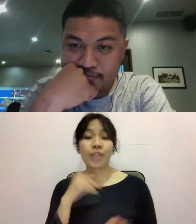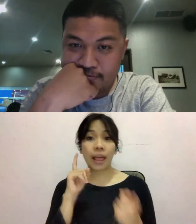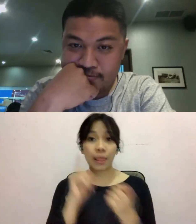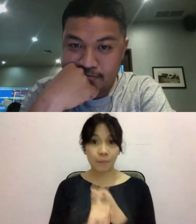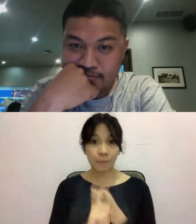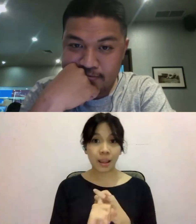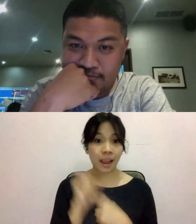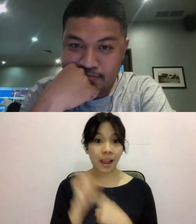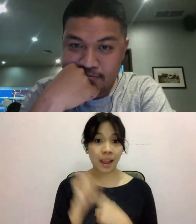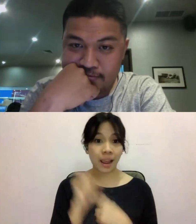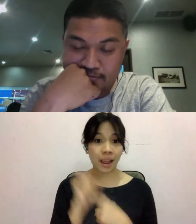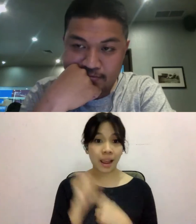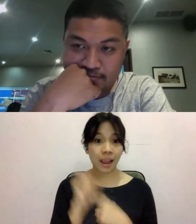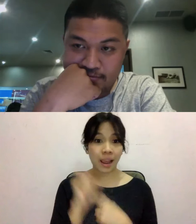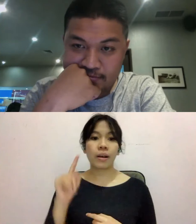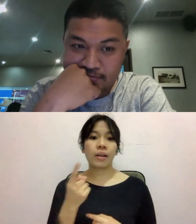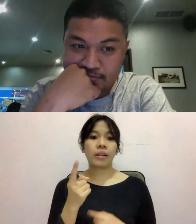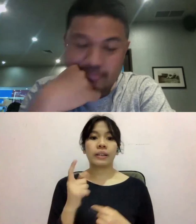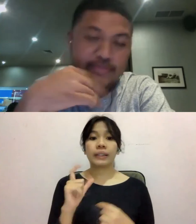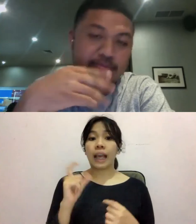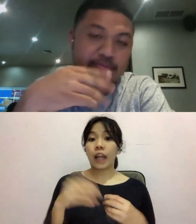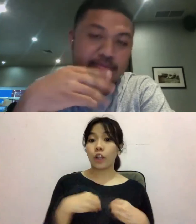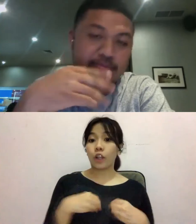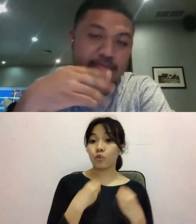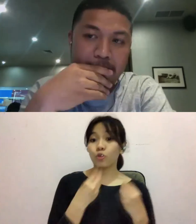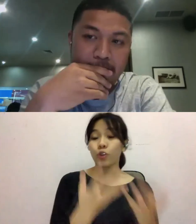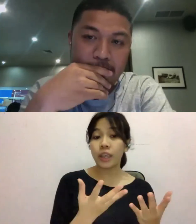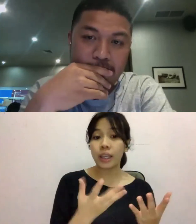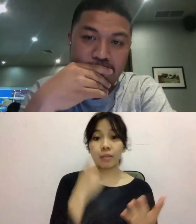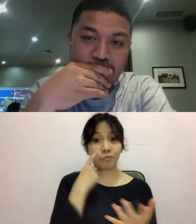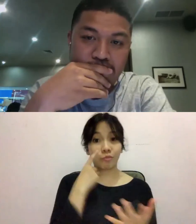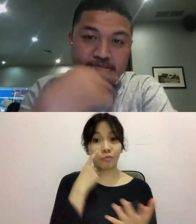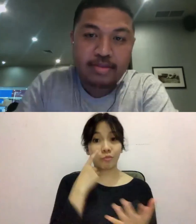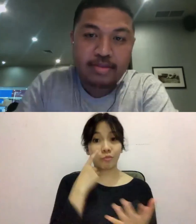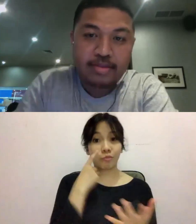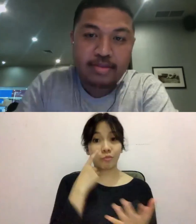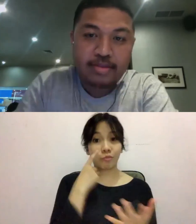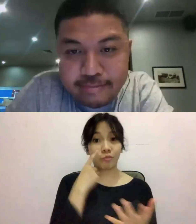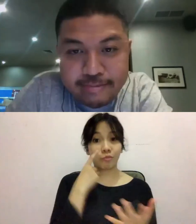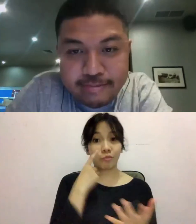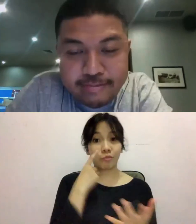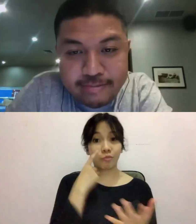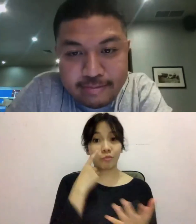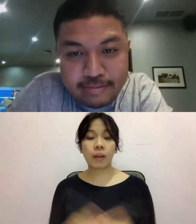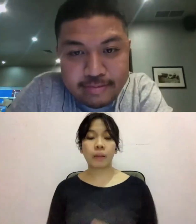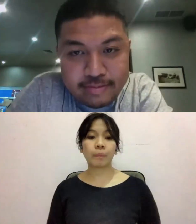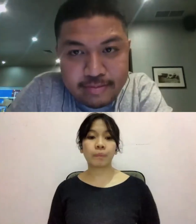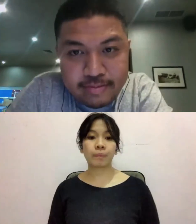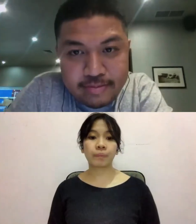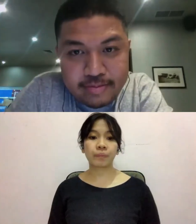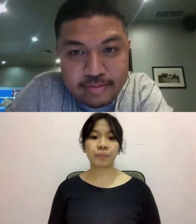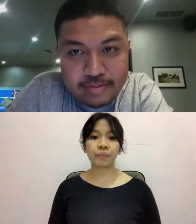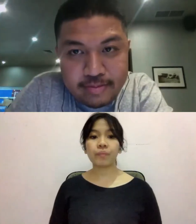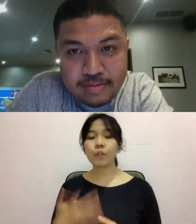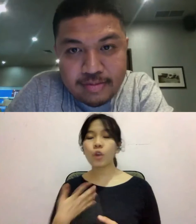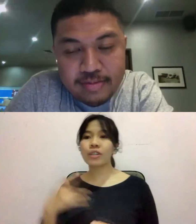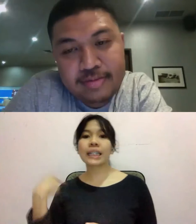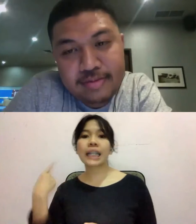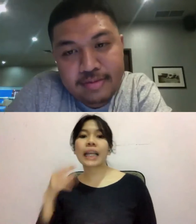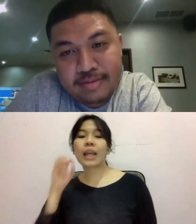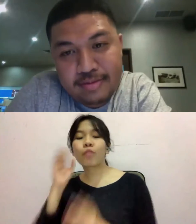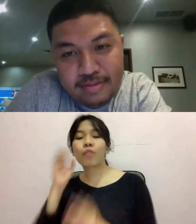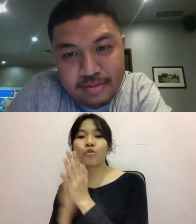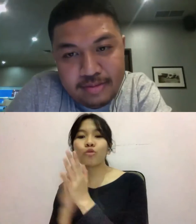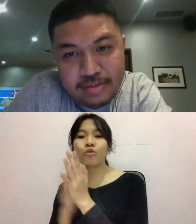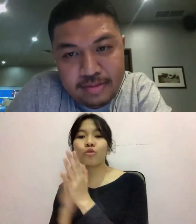number 1 love language is words of affirmation, I'll tell him that he's amazing and supporting